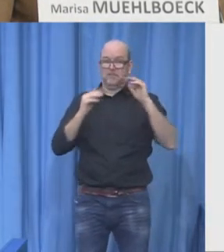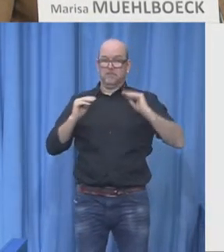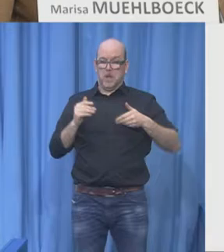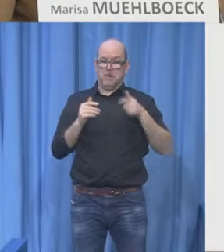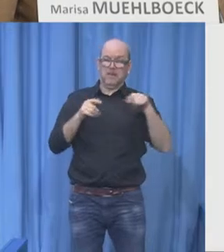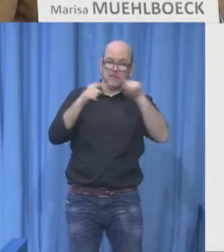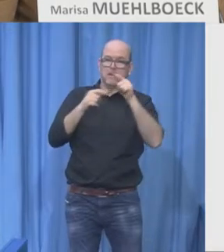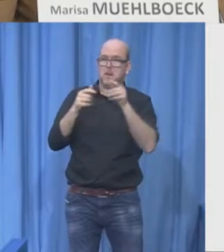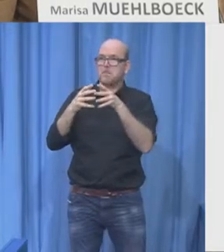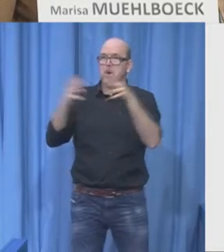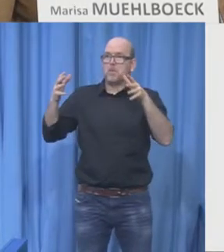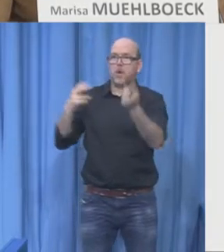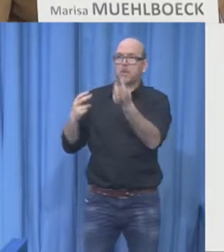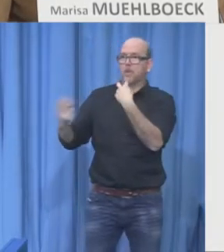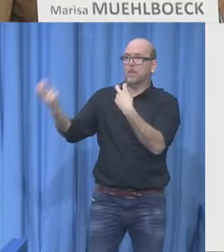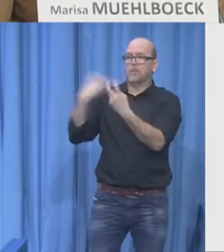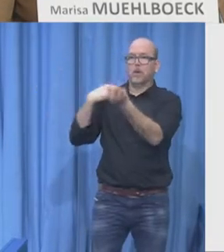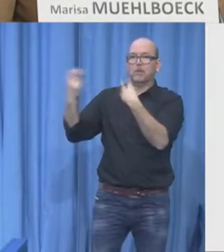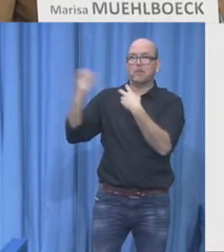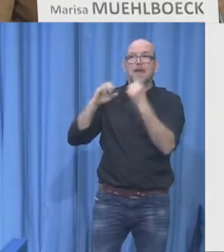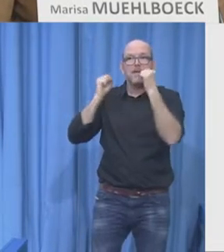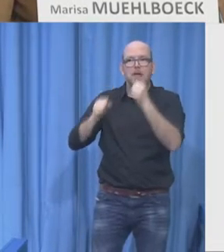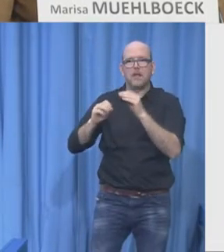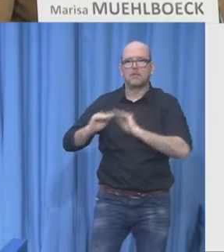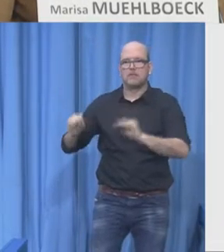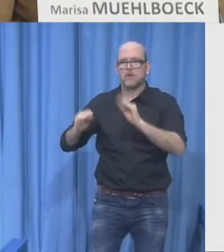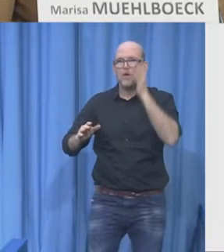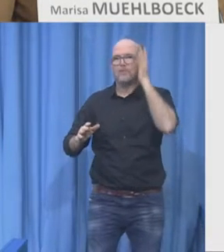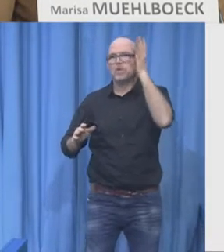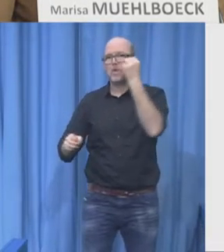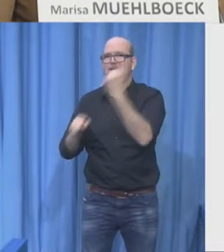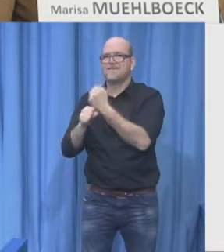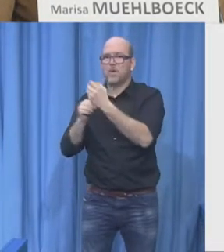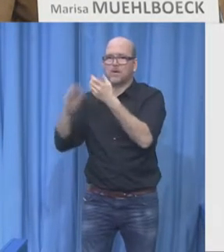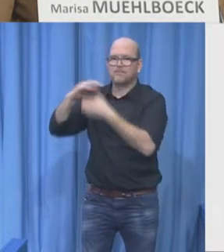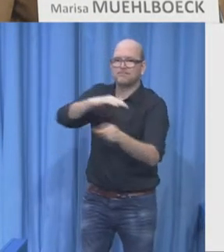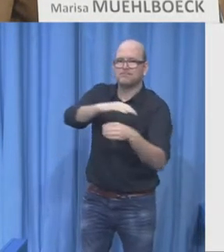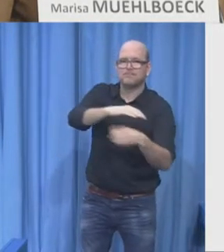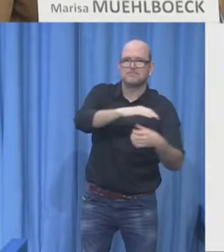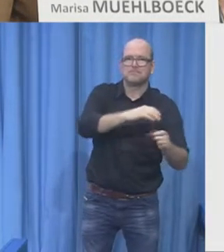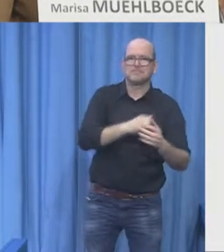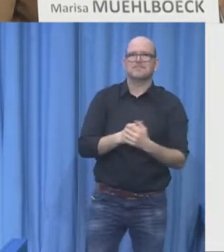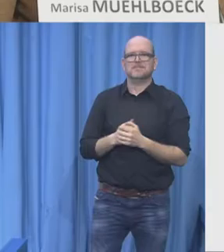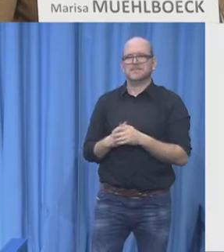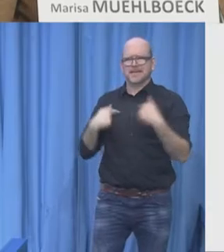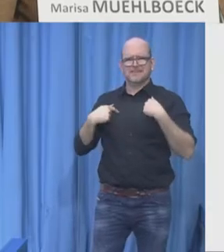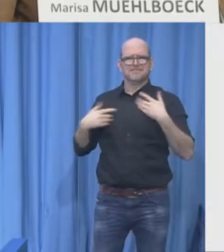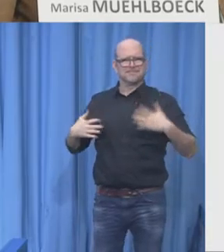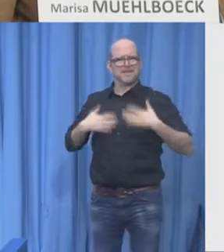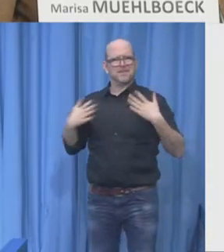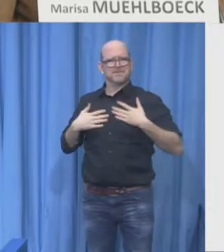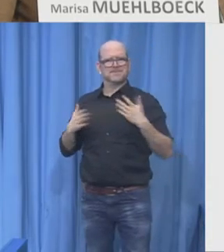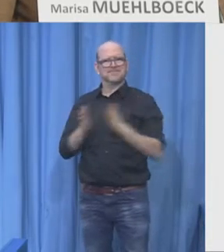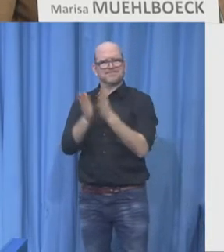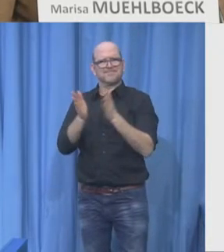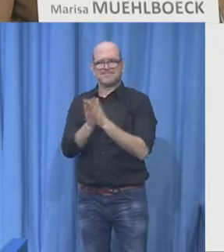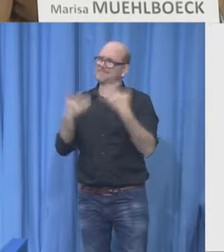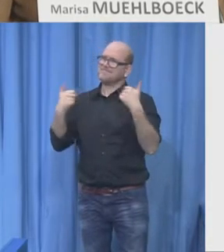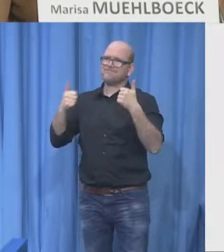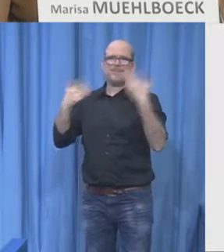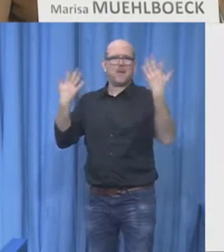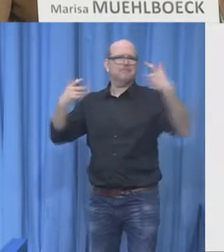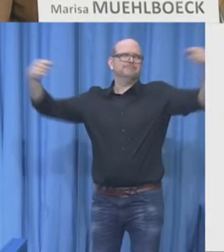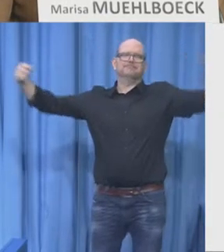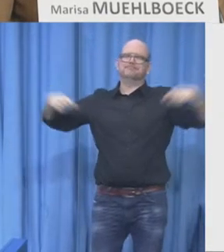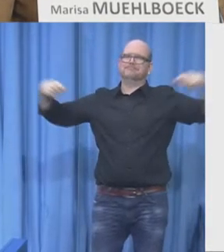The financial situation at this stage was secured by impact investment. Phase three, let's take a look into the